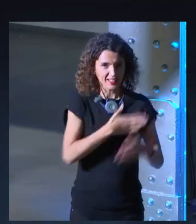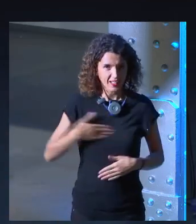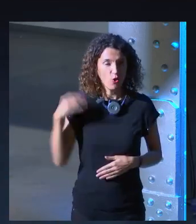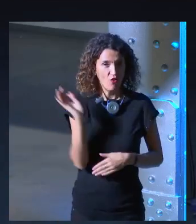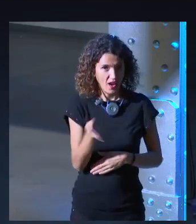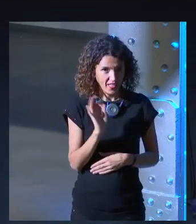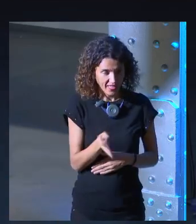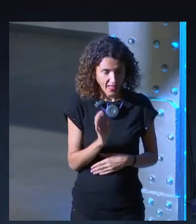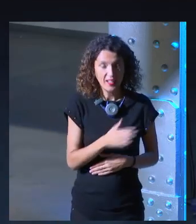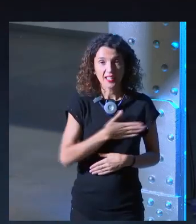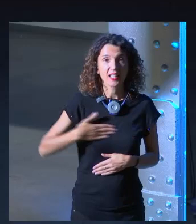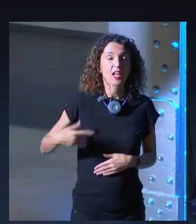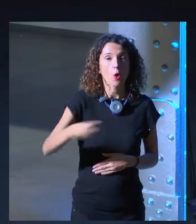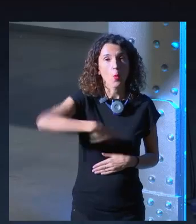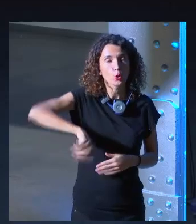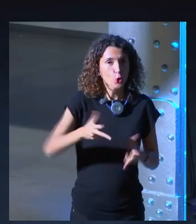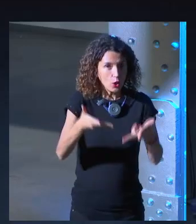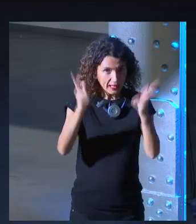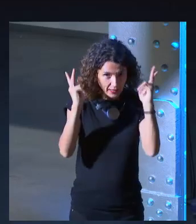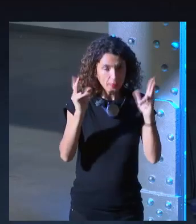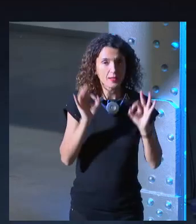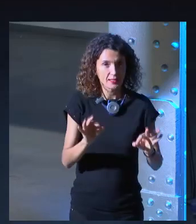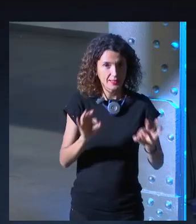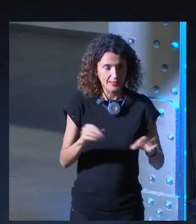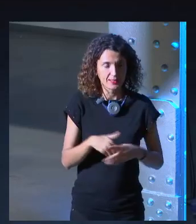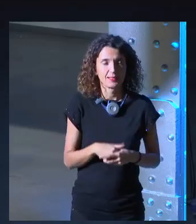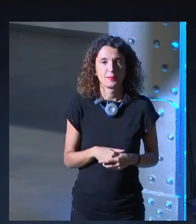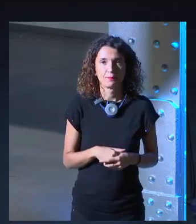I want you to be free. Yeah? But